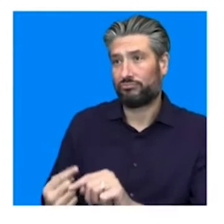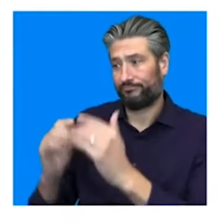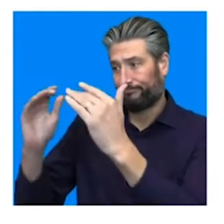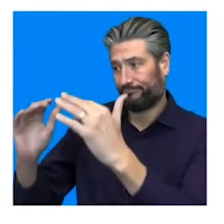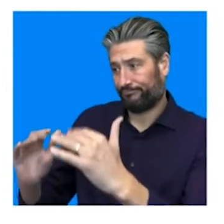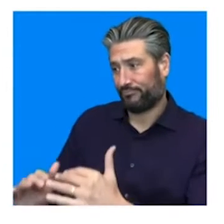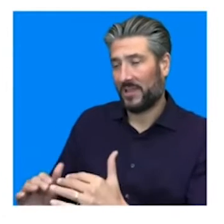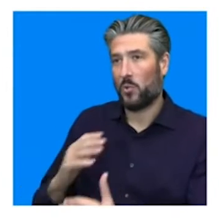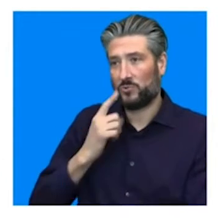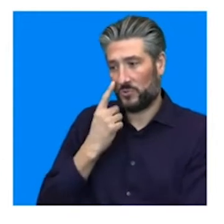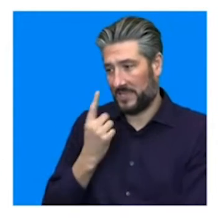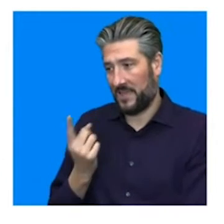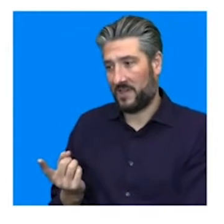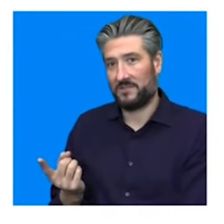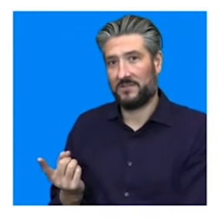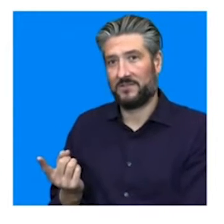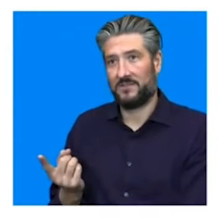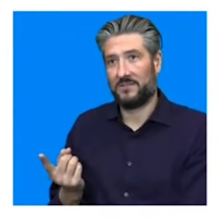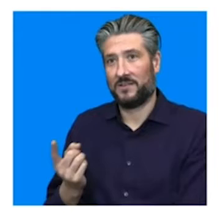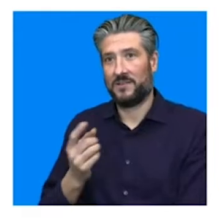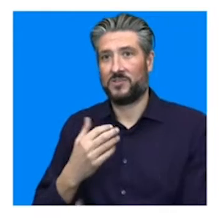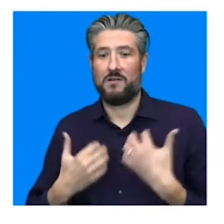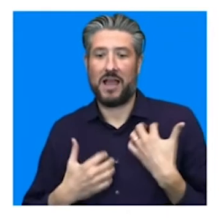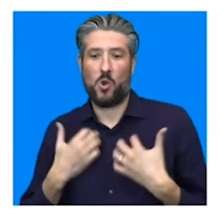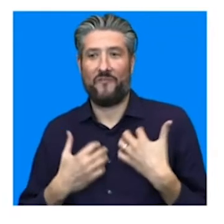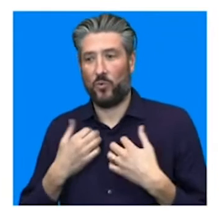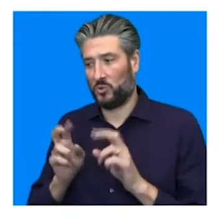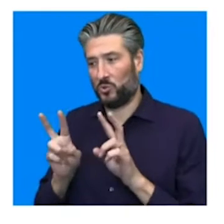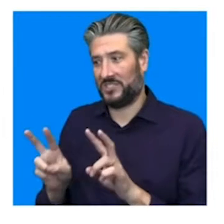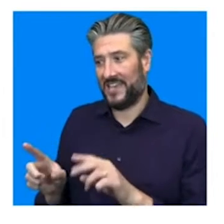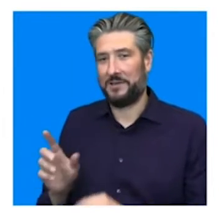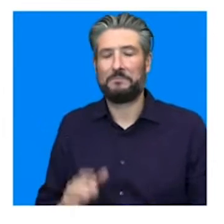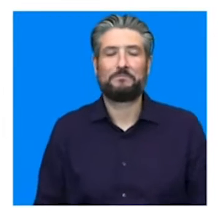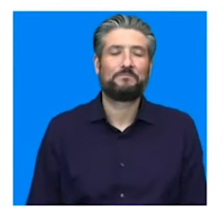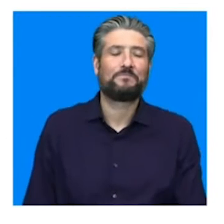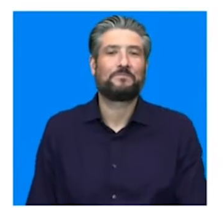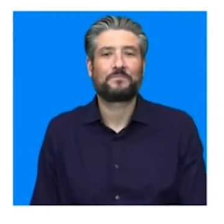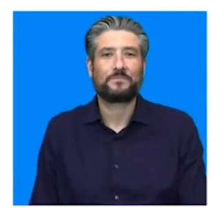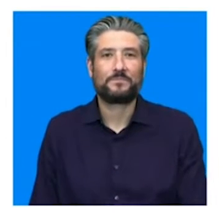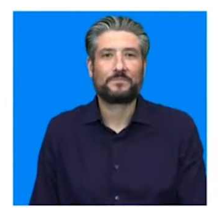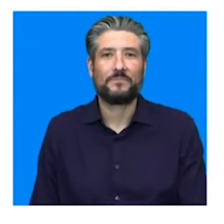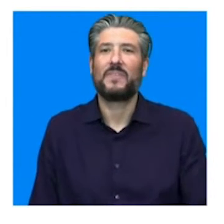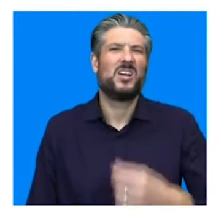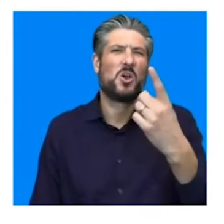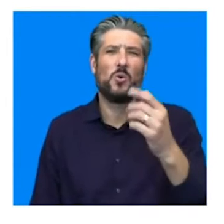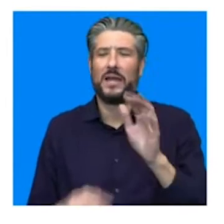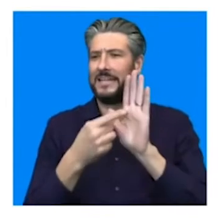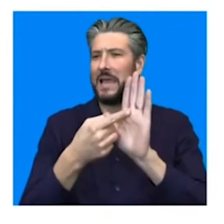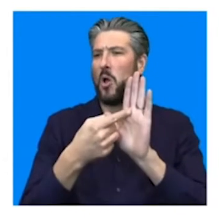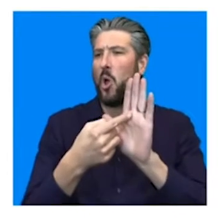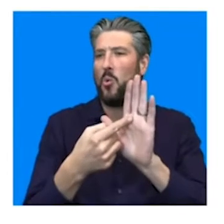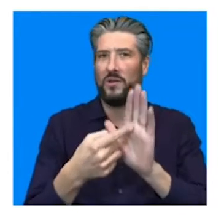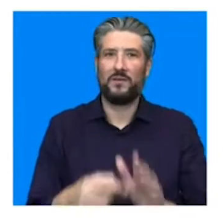true, and I'll look forward to seeing that. But here's a sort of demo of it. So here's the set of the